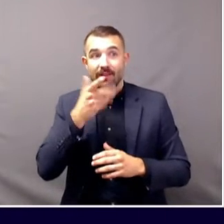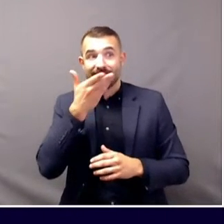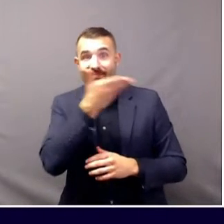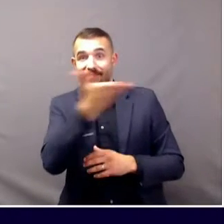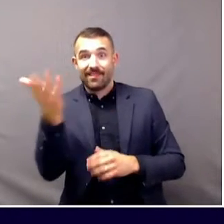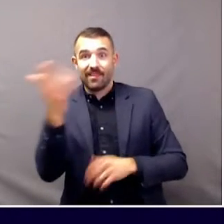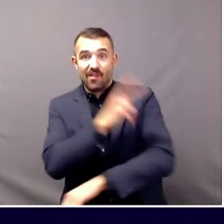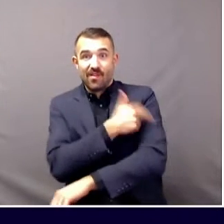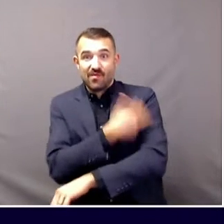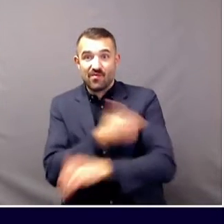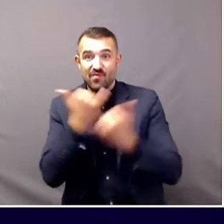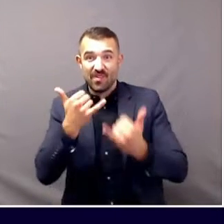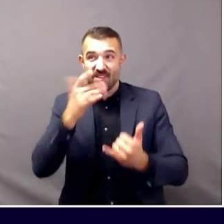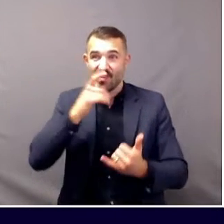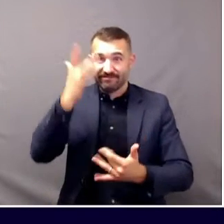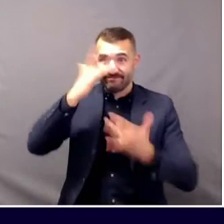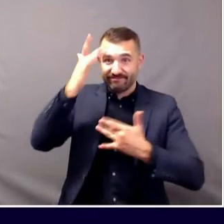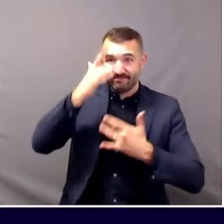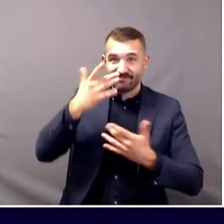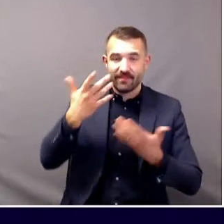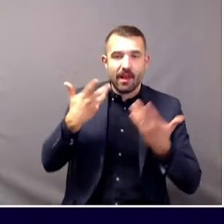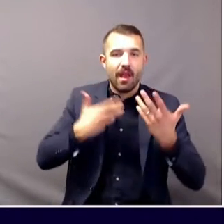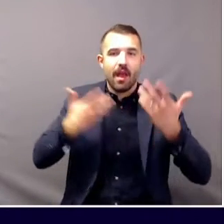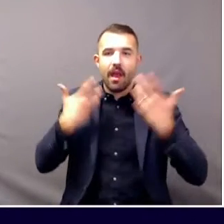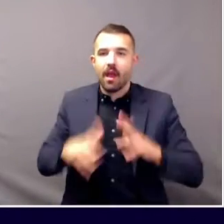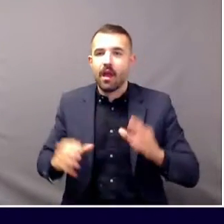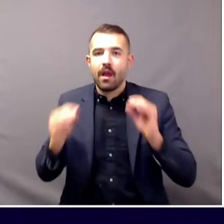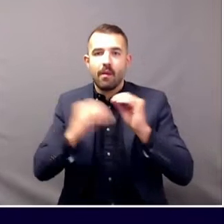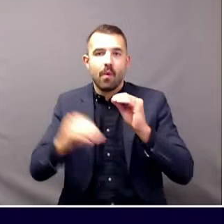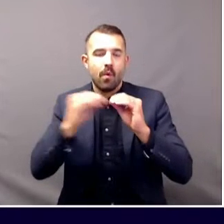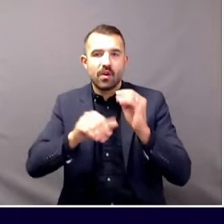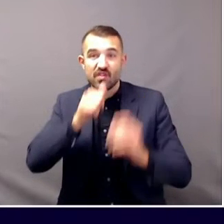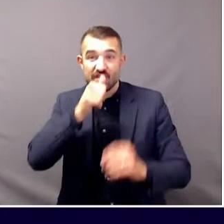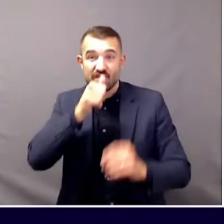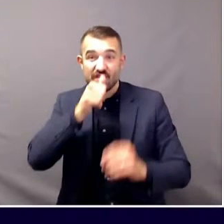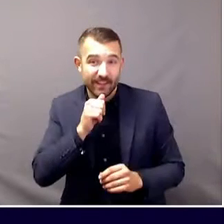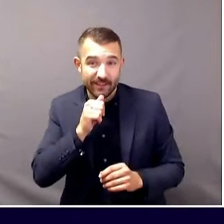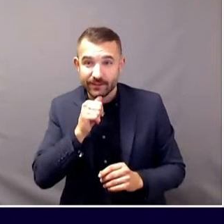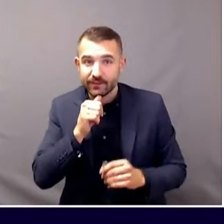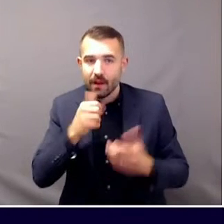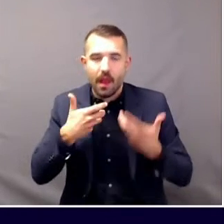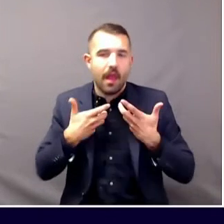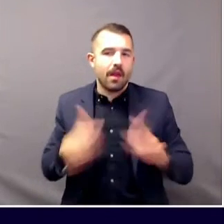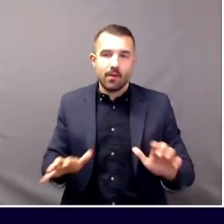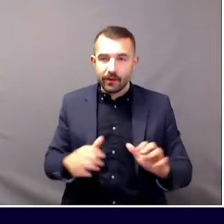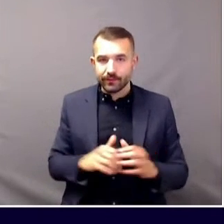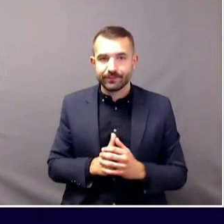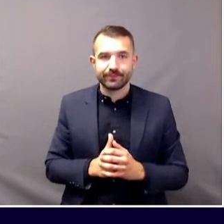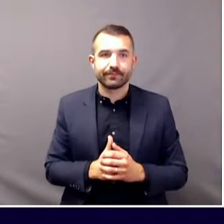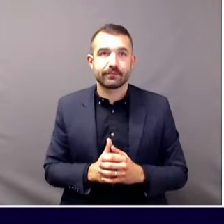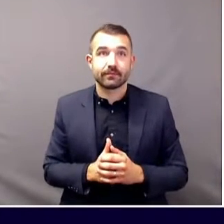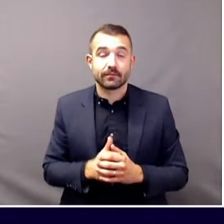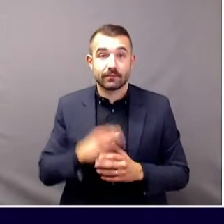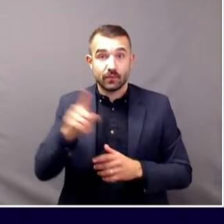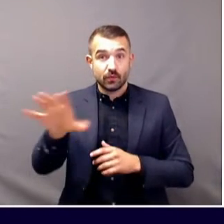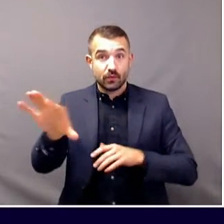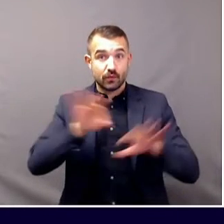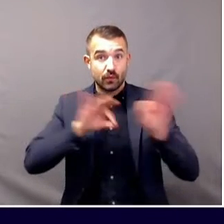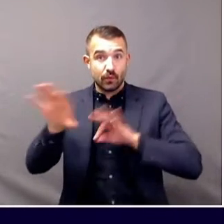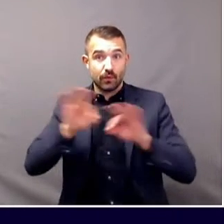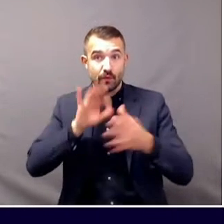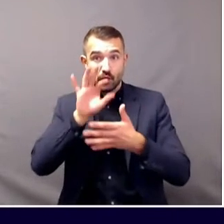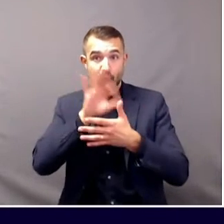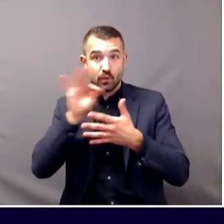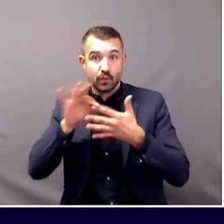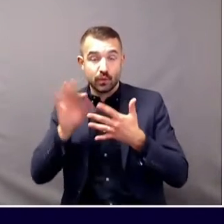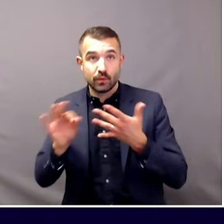have to see others around them suffer. But as you're making choices about what you do when you leave your house